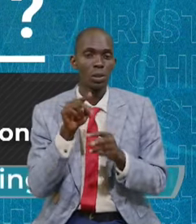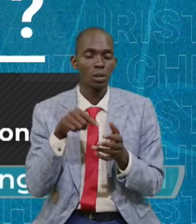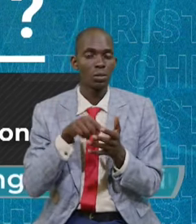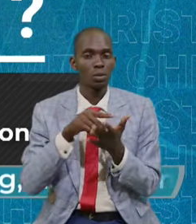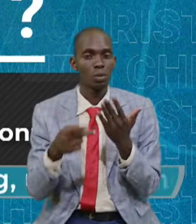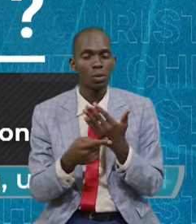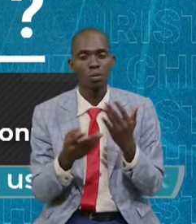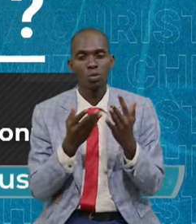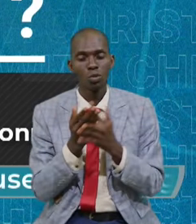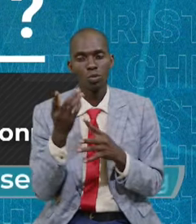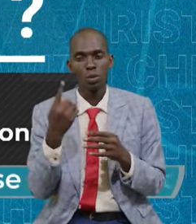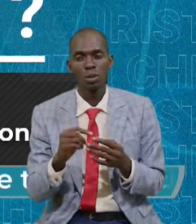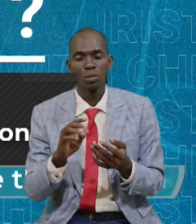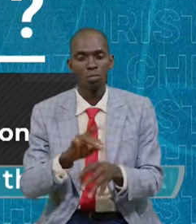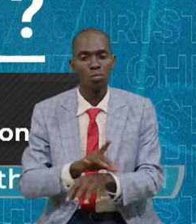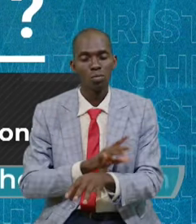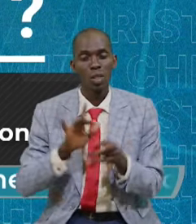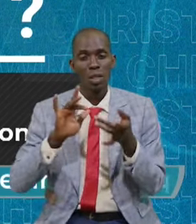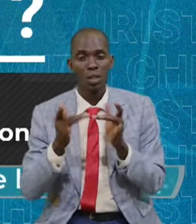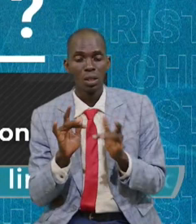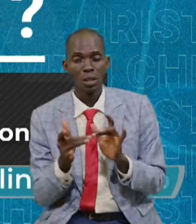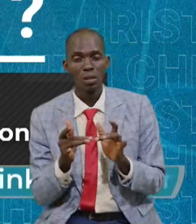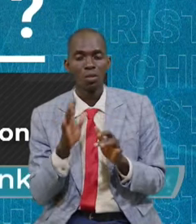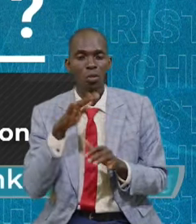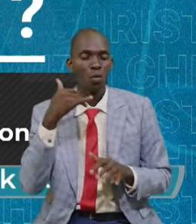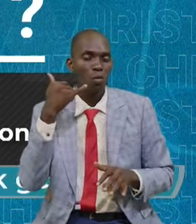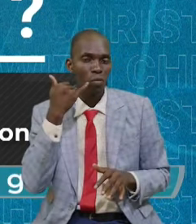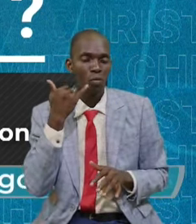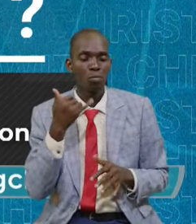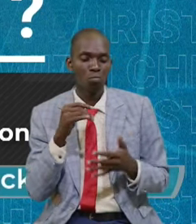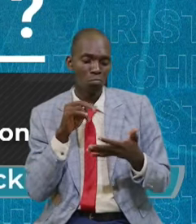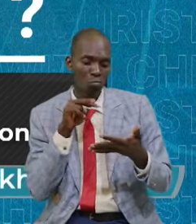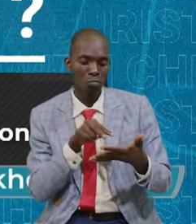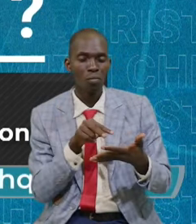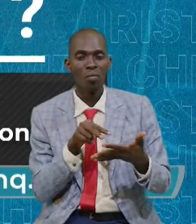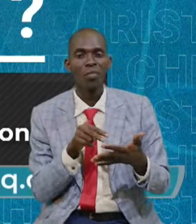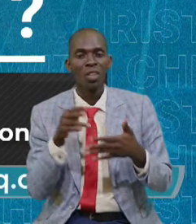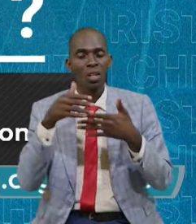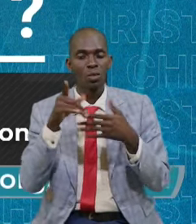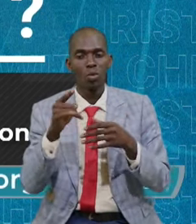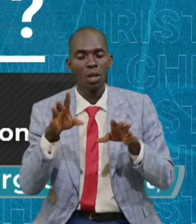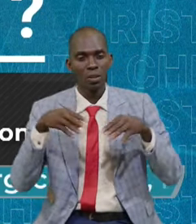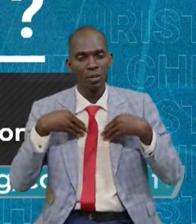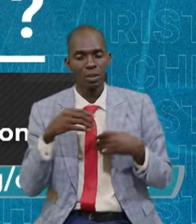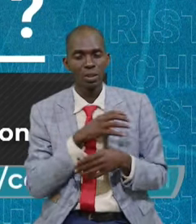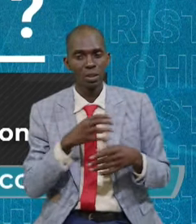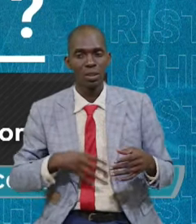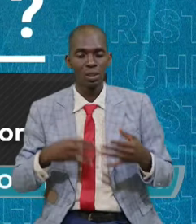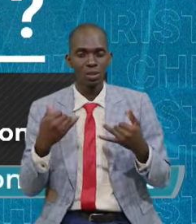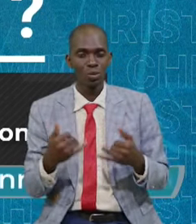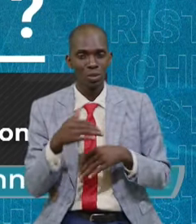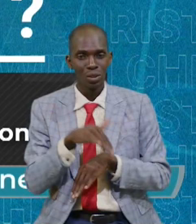Christ tonight, after the message of the man of God, there is a